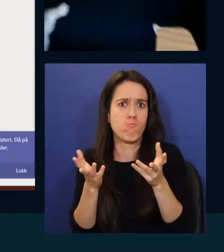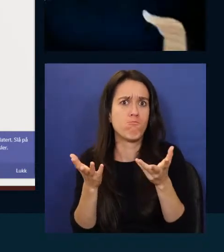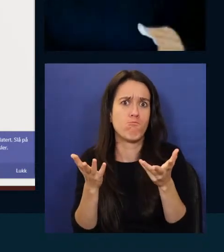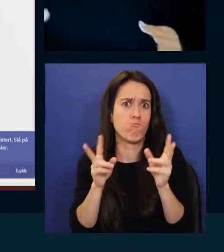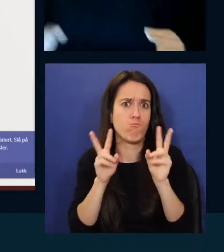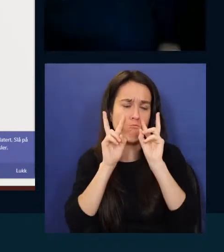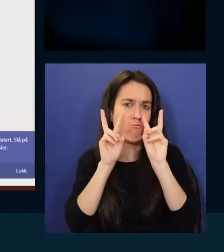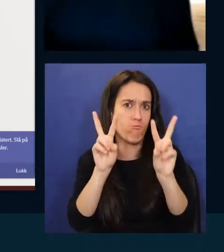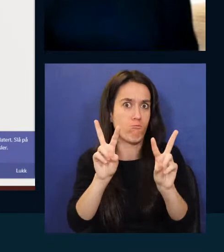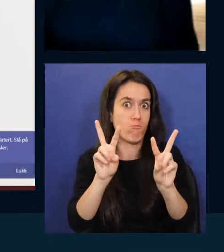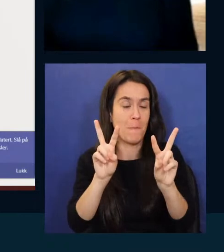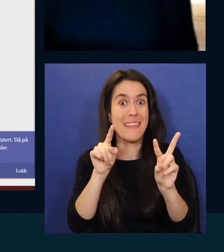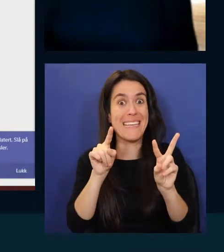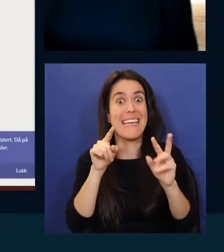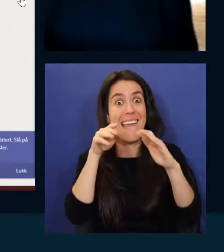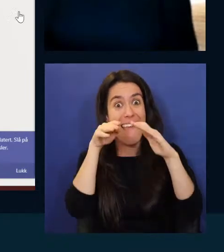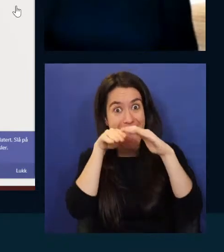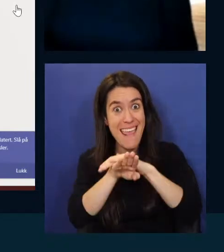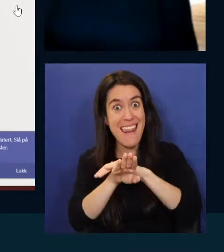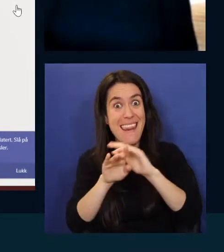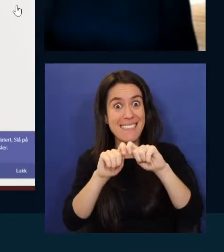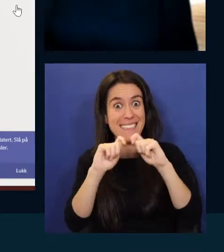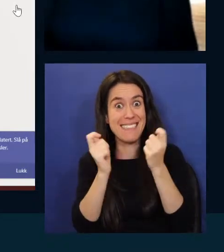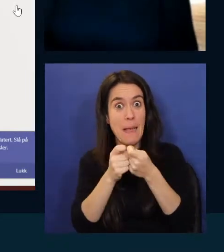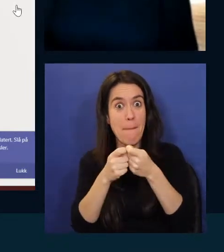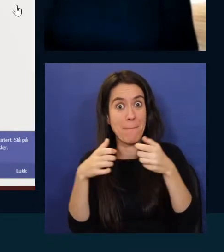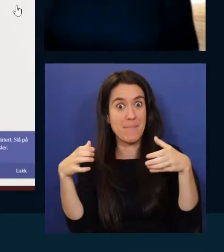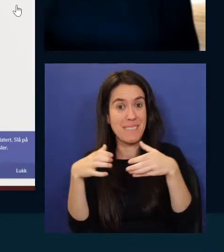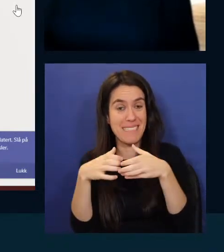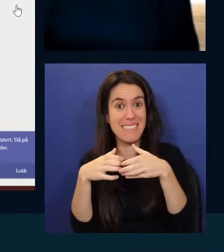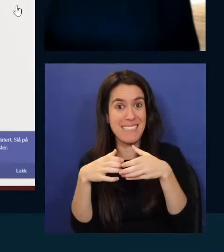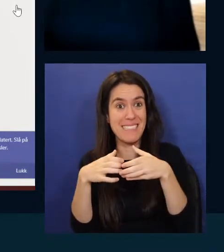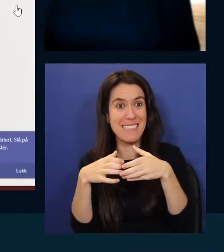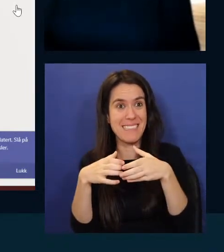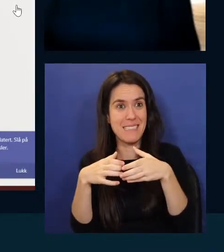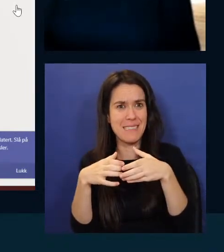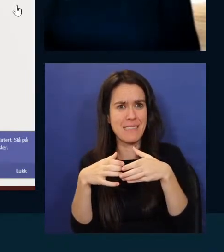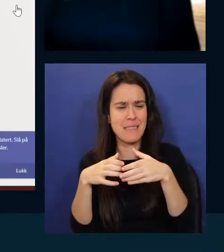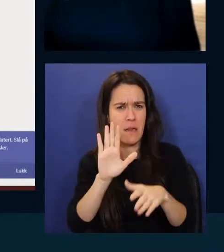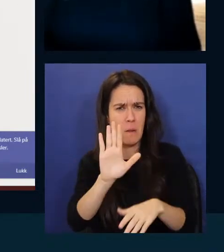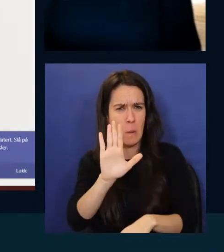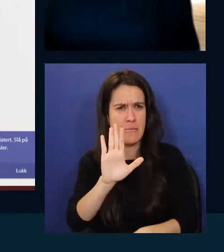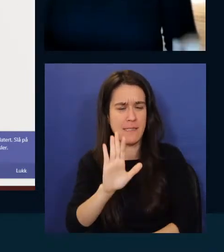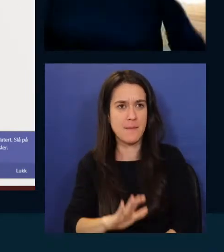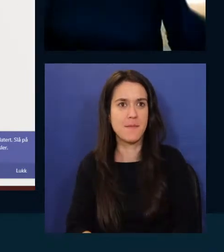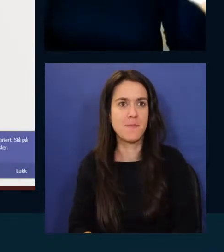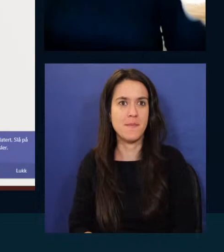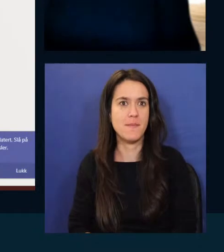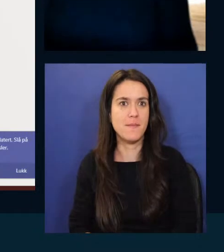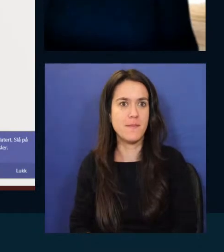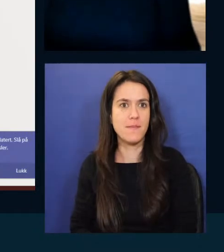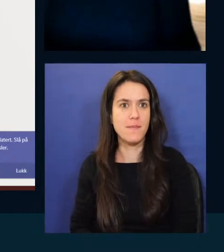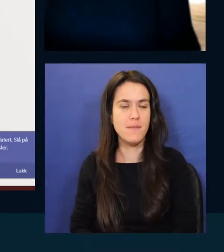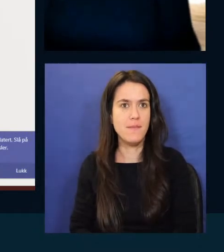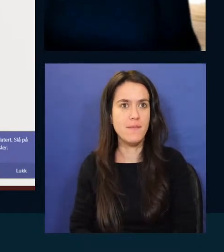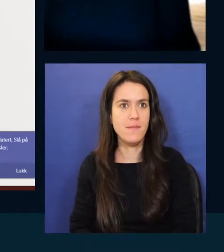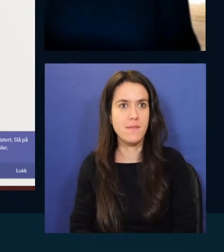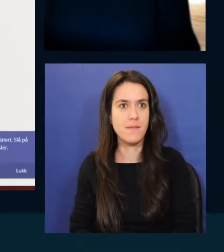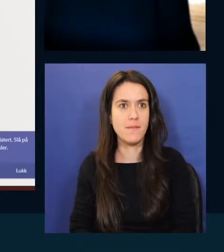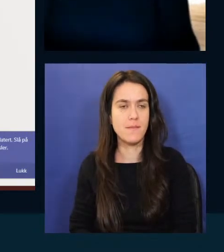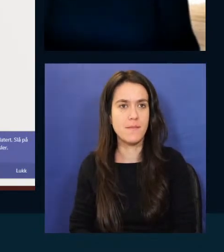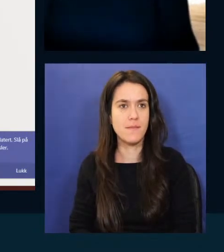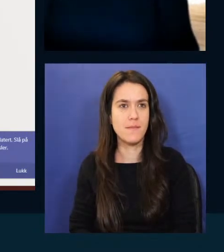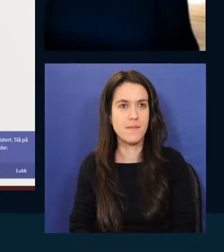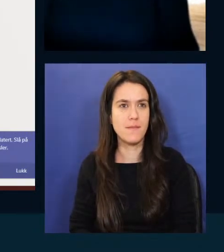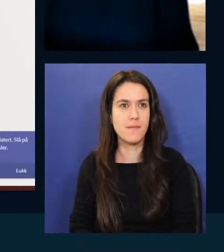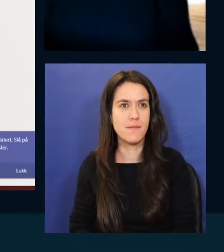I'm within Teams, and if I go a little bit further here, the ribbon is actually cut off from the